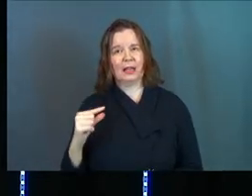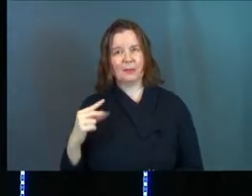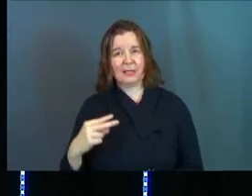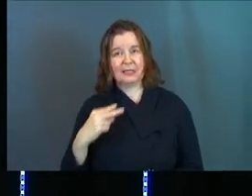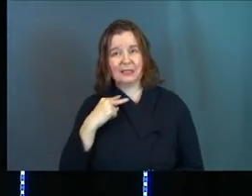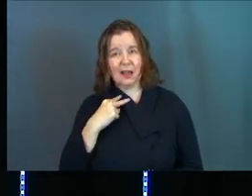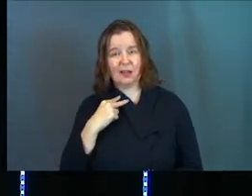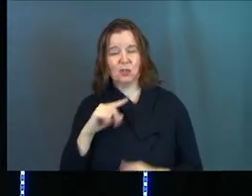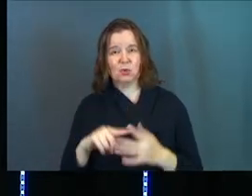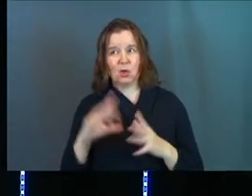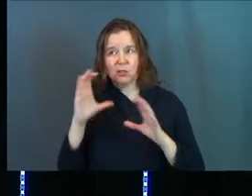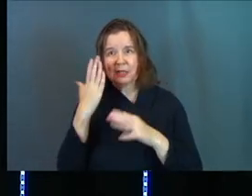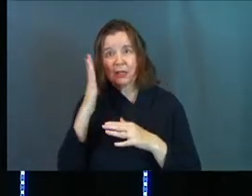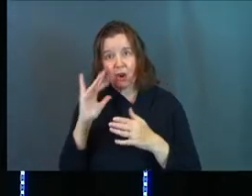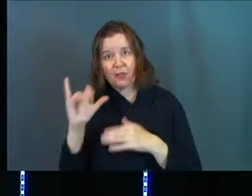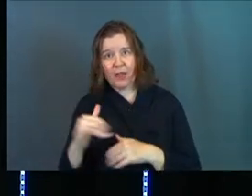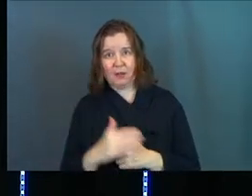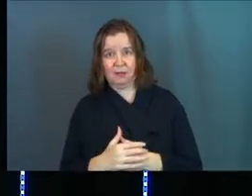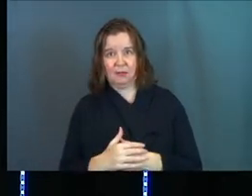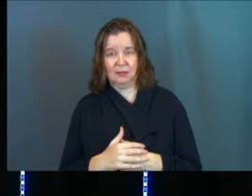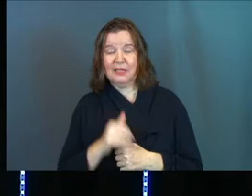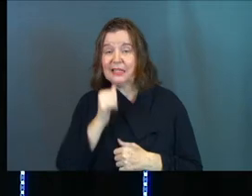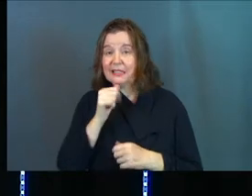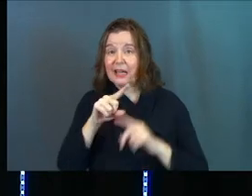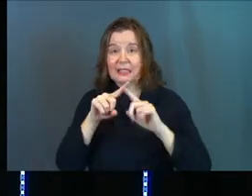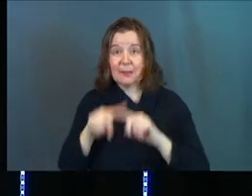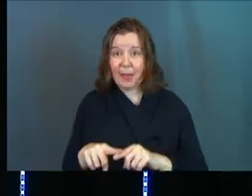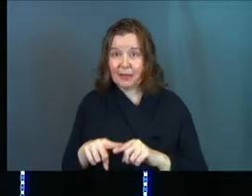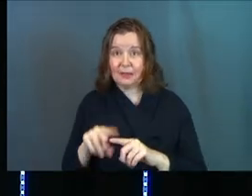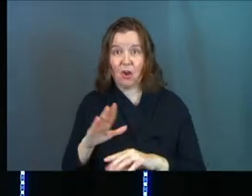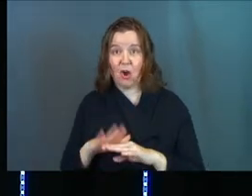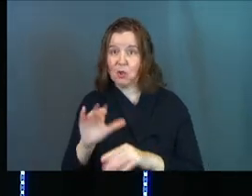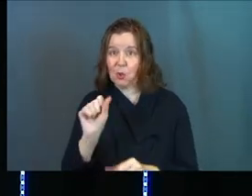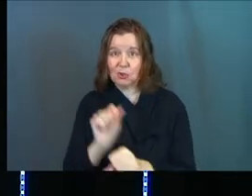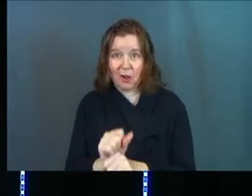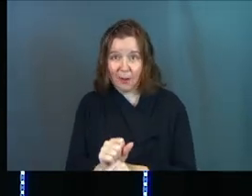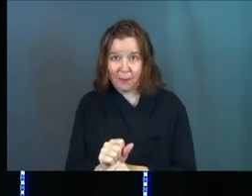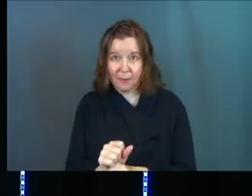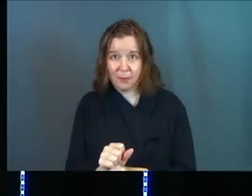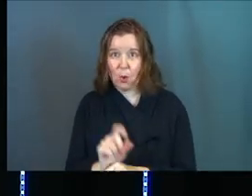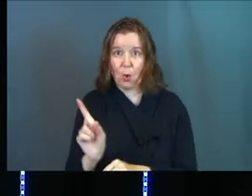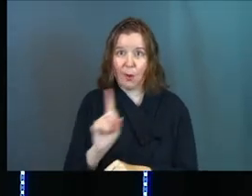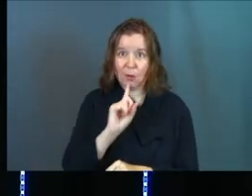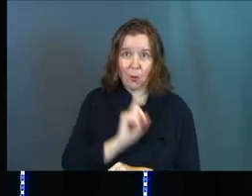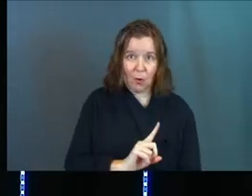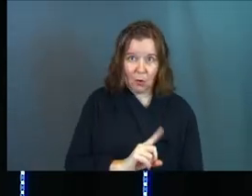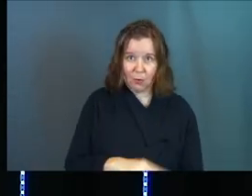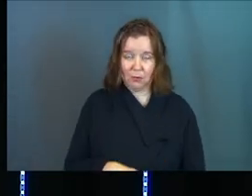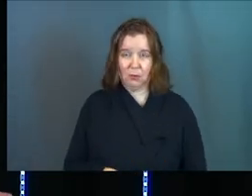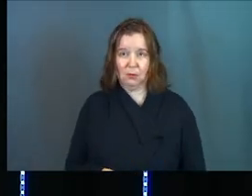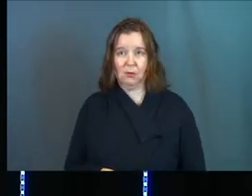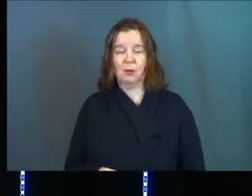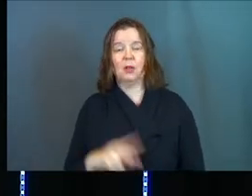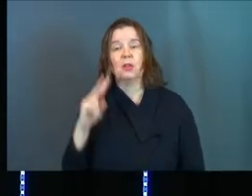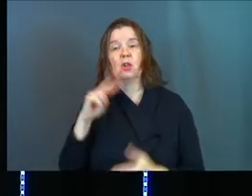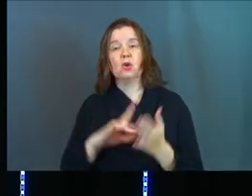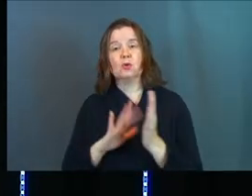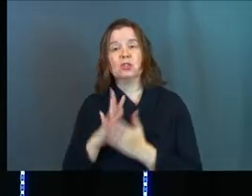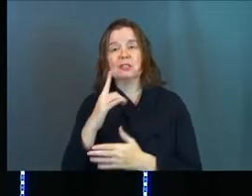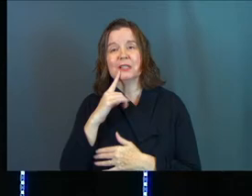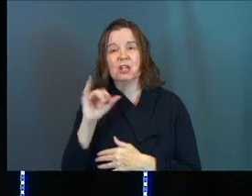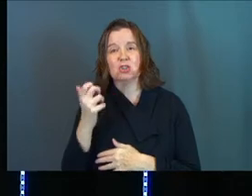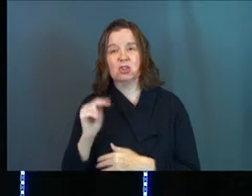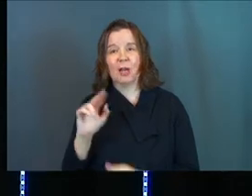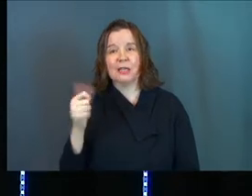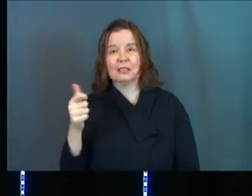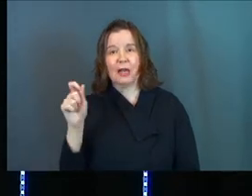bit stuck. Start seeking God on that. It's not dependent on your job or where you are. And then look at what Jesus says,